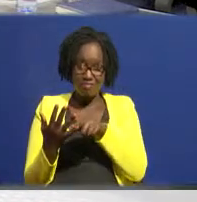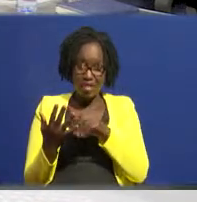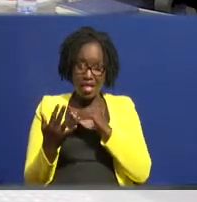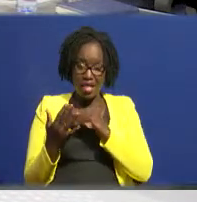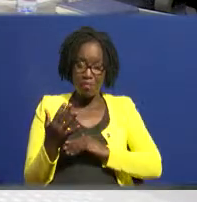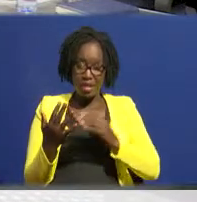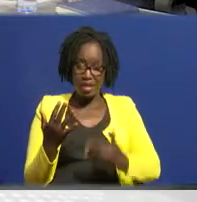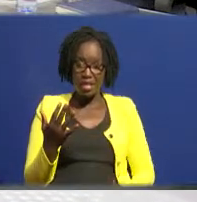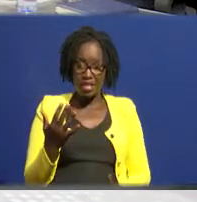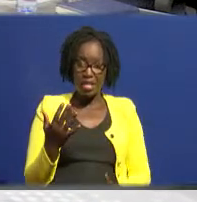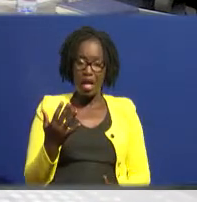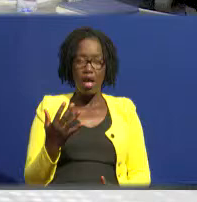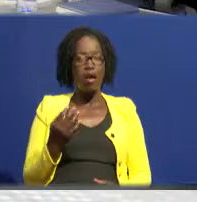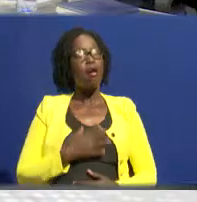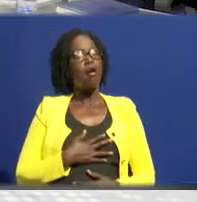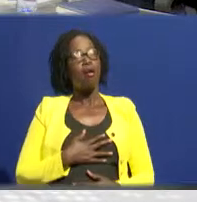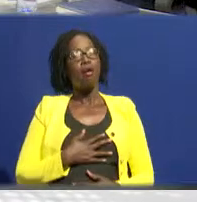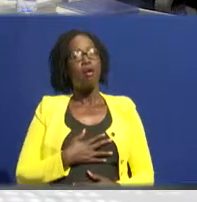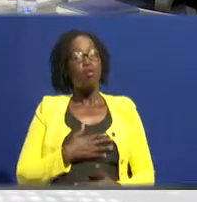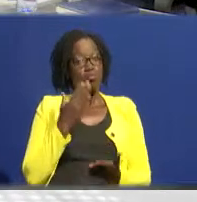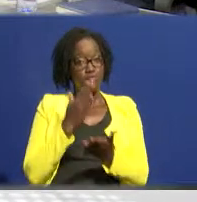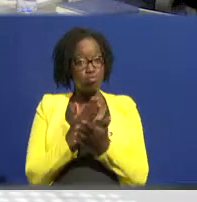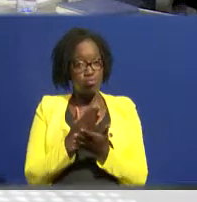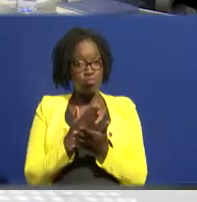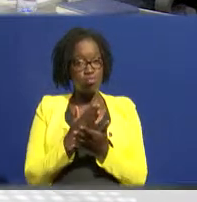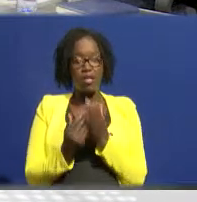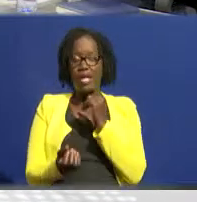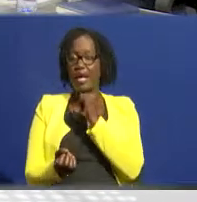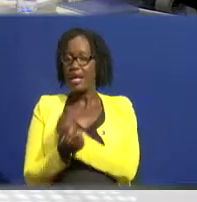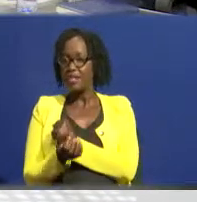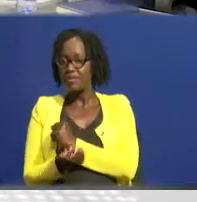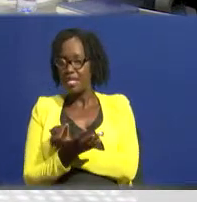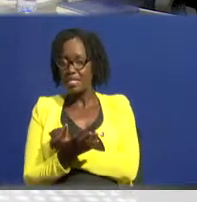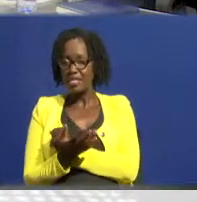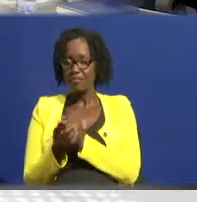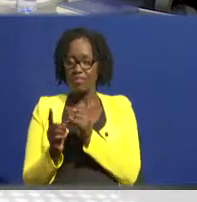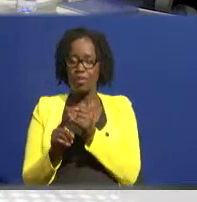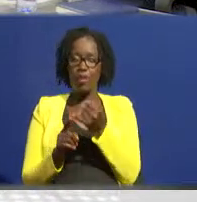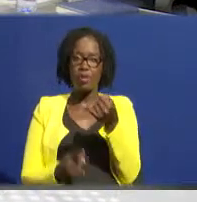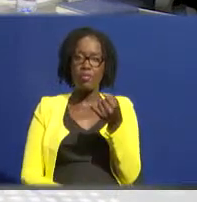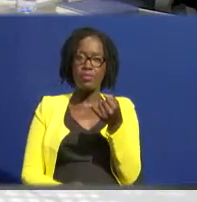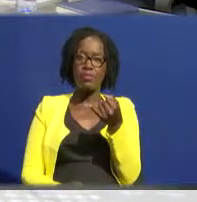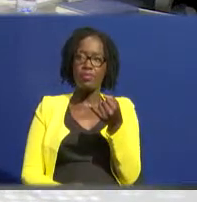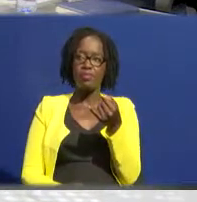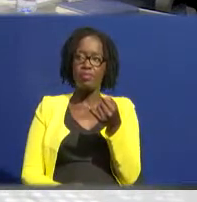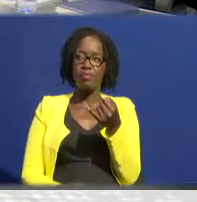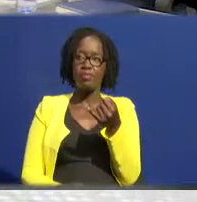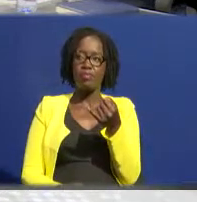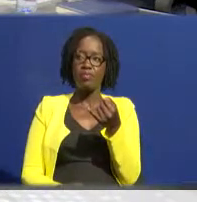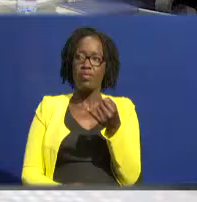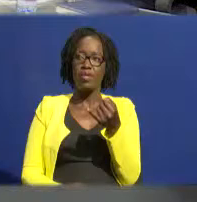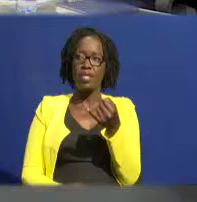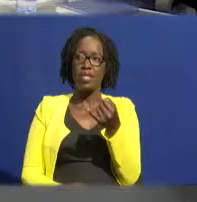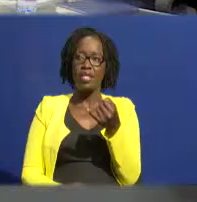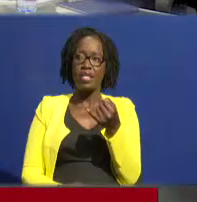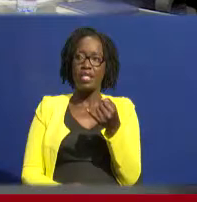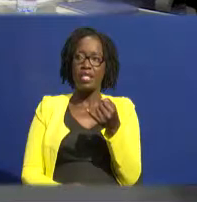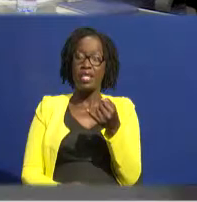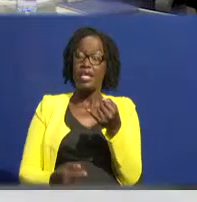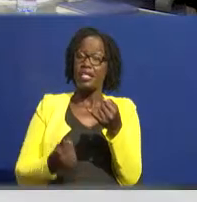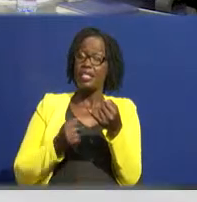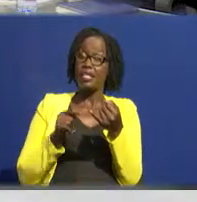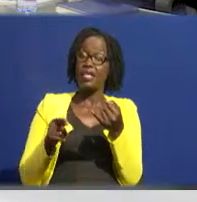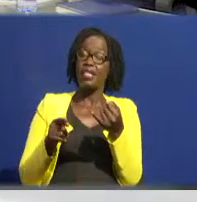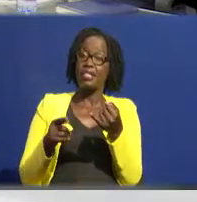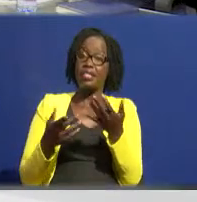And therefore, of course, in the advice, one, it's like the girl is not meant to abort,